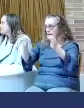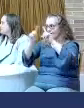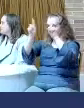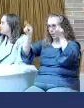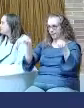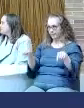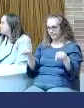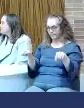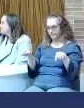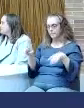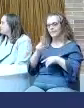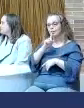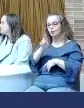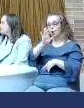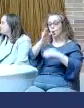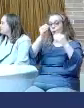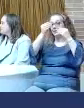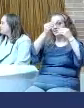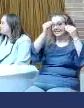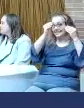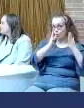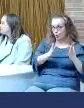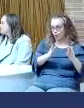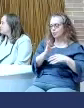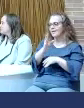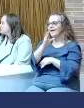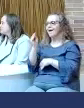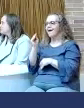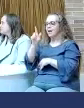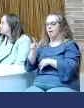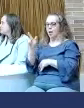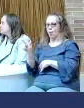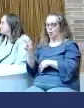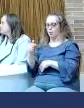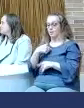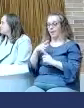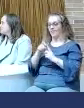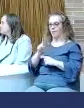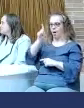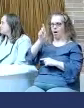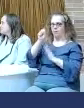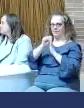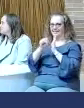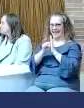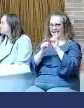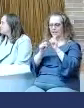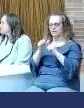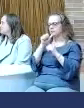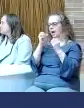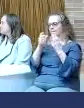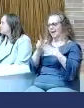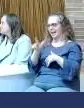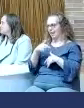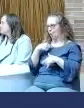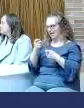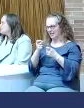your sellers and your landlords for you I'm from upstate in there not too many landlords I deal